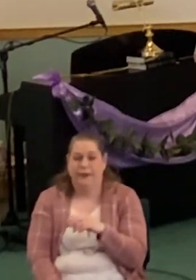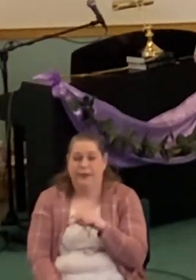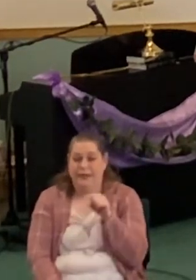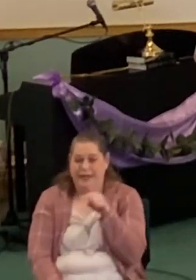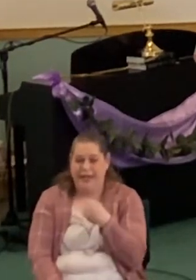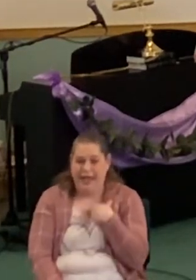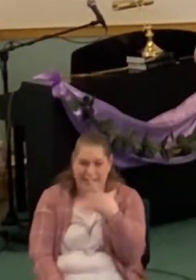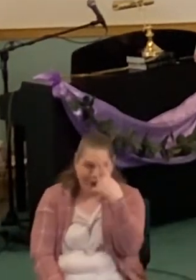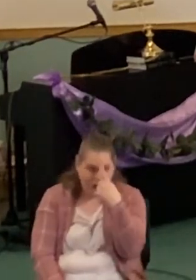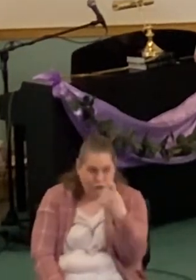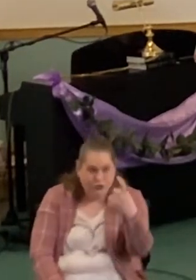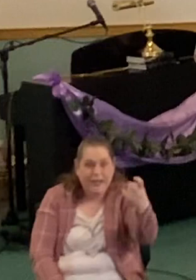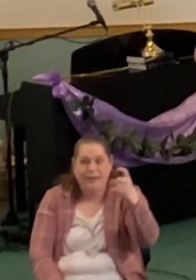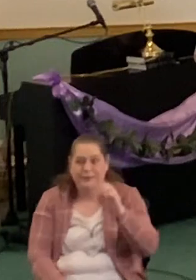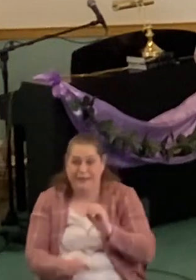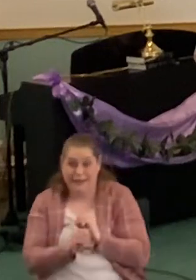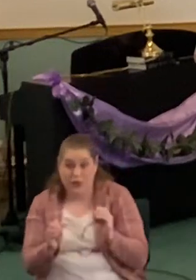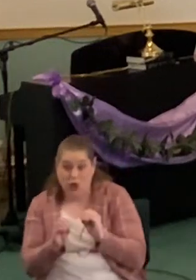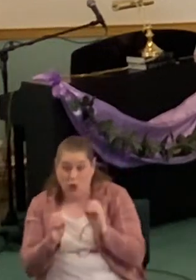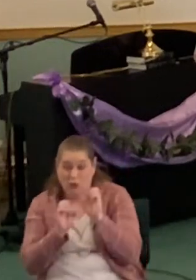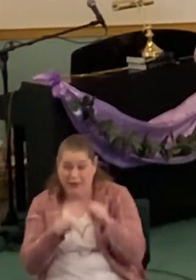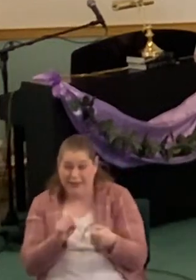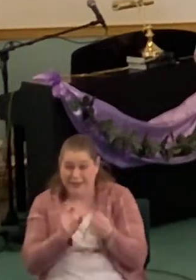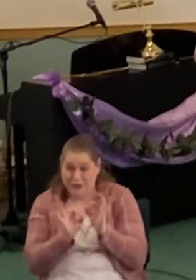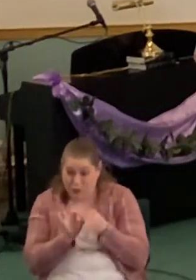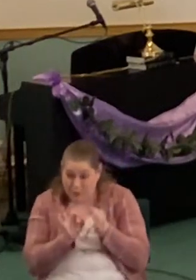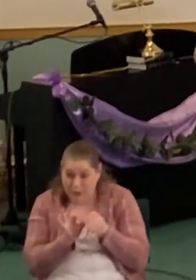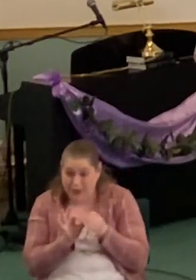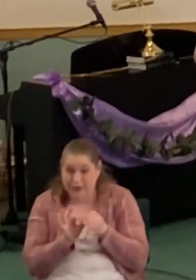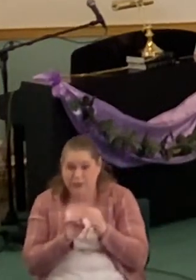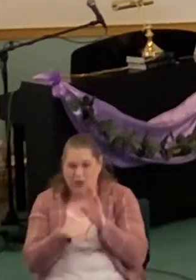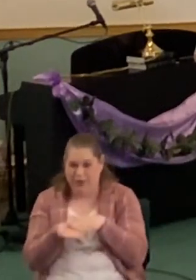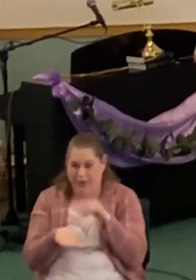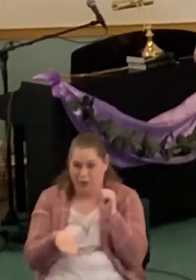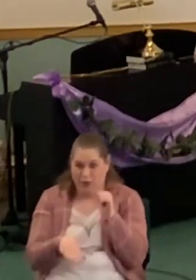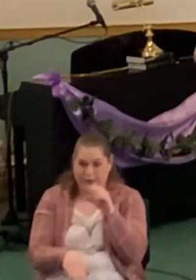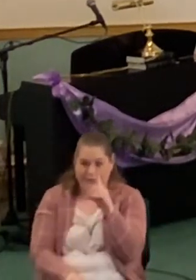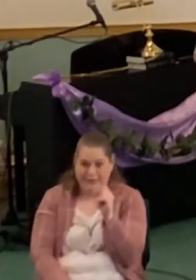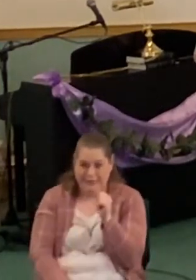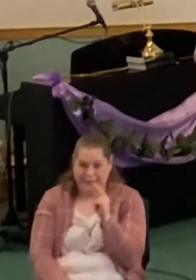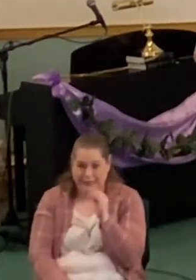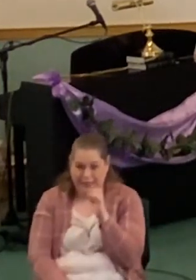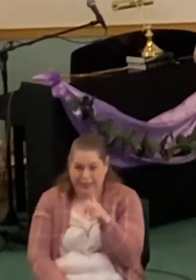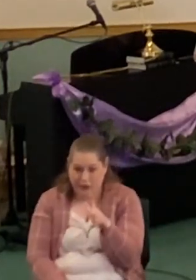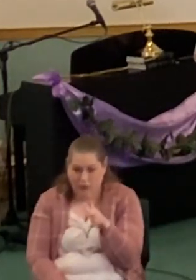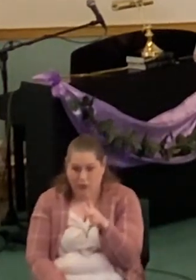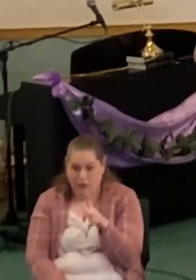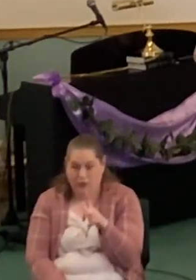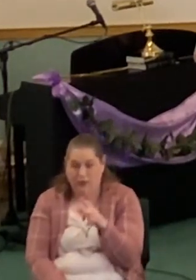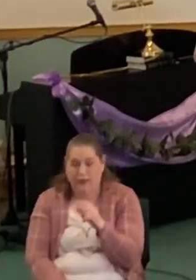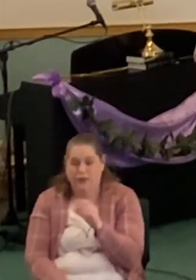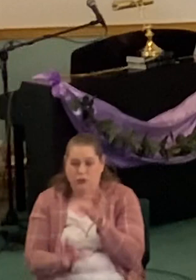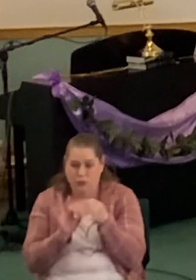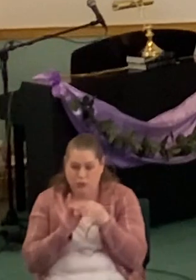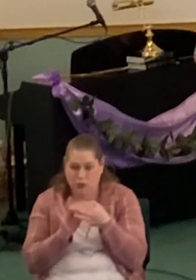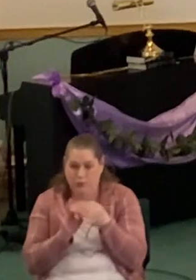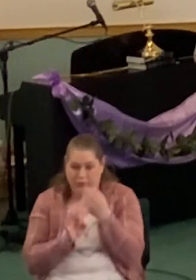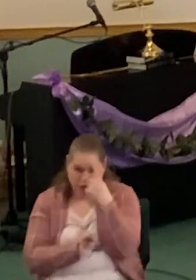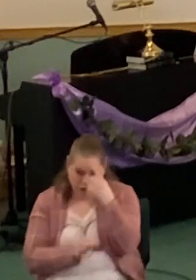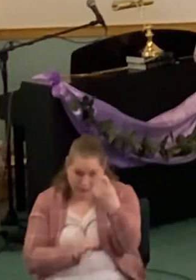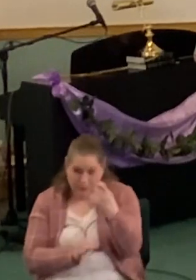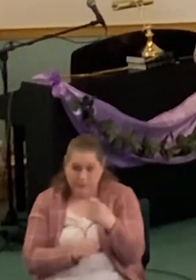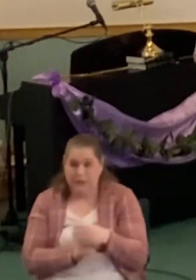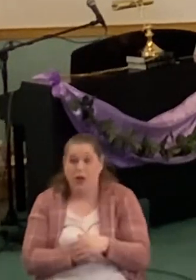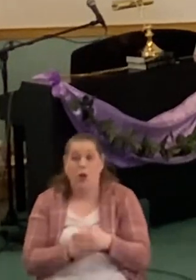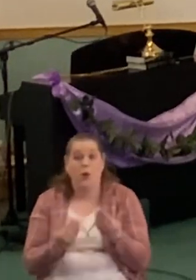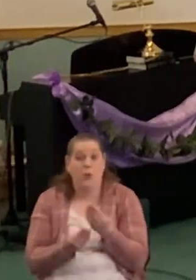some dreams that no one can interpret. So they call Daniel up to interpret these dreams. And this is what